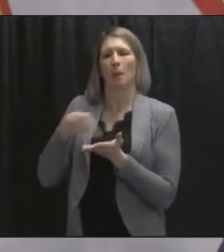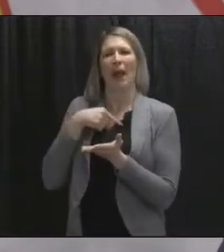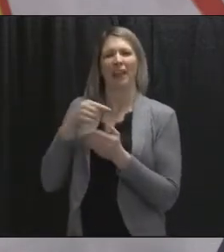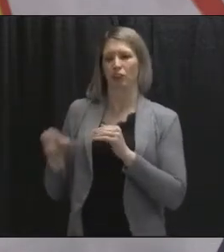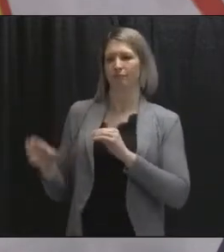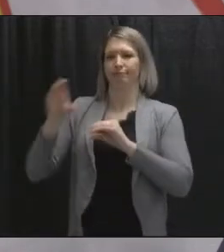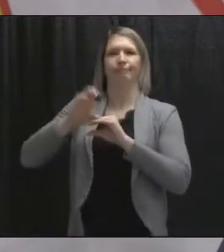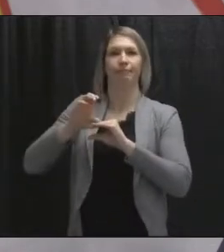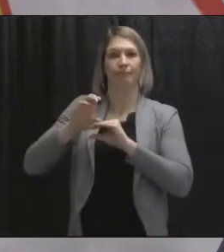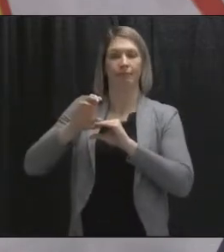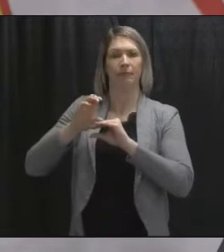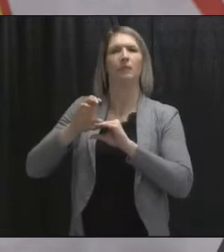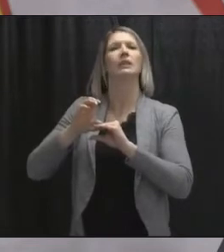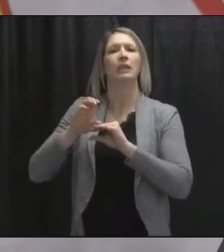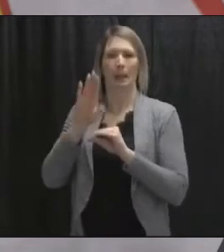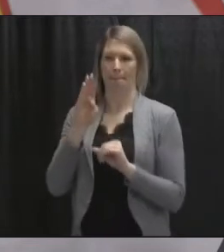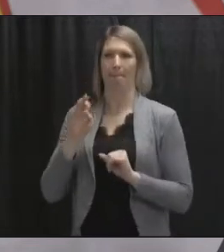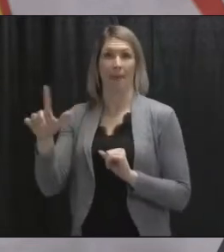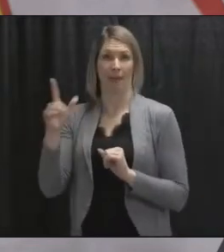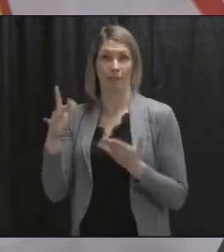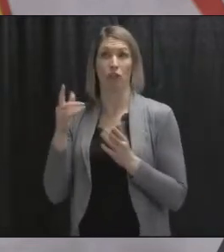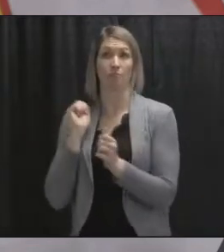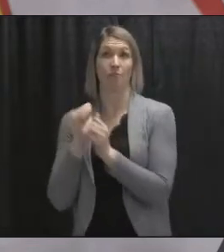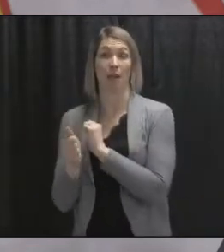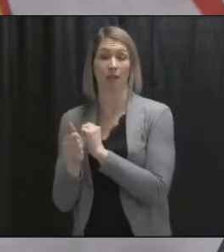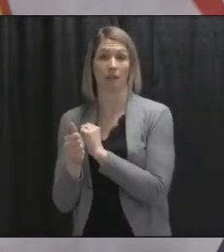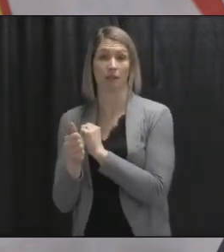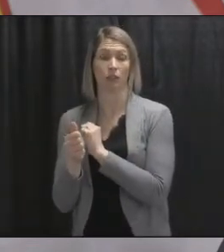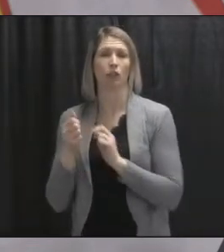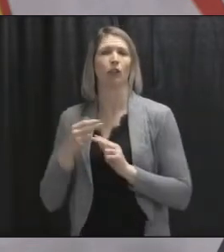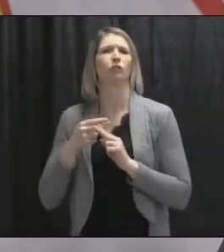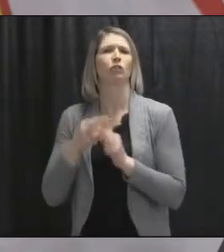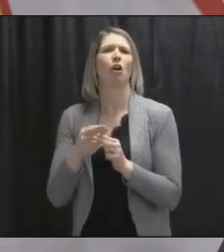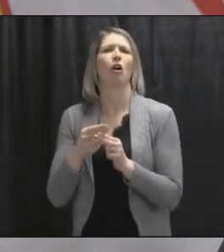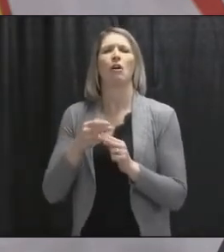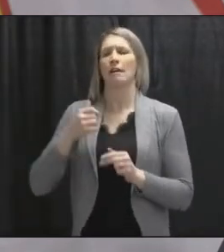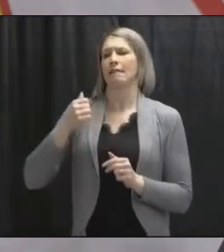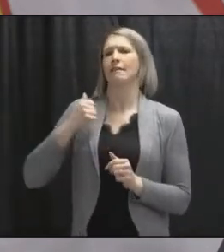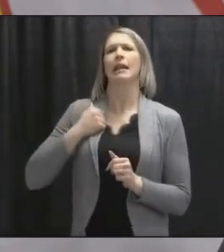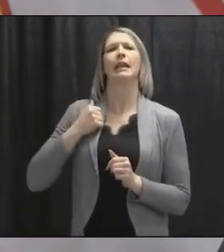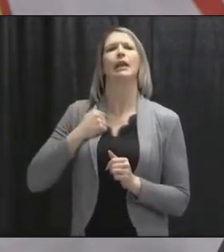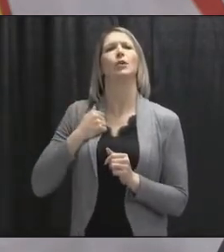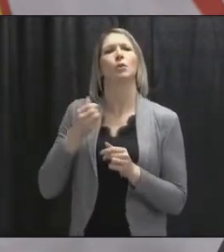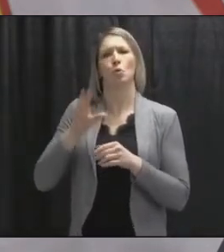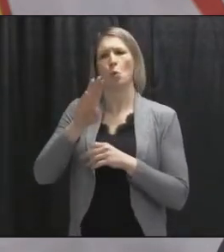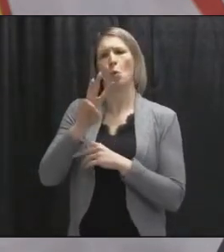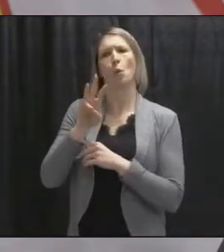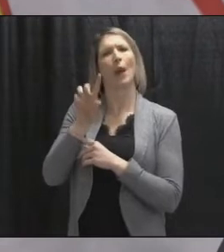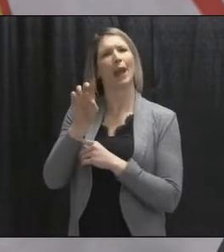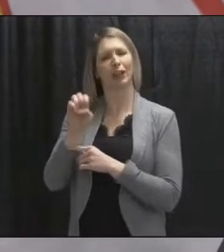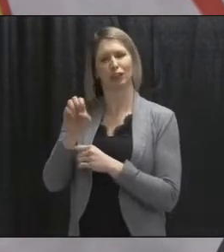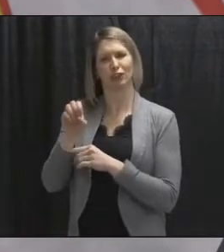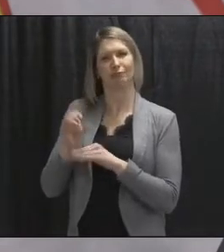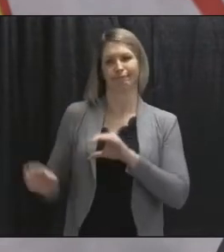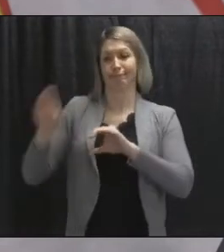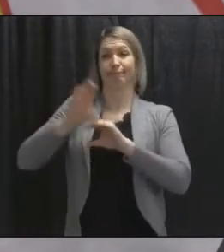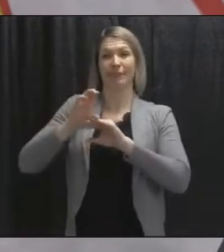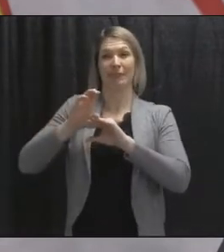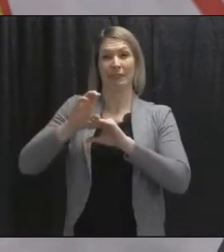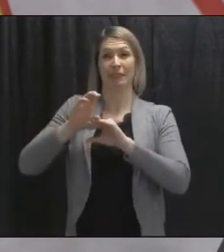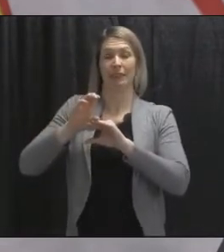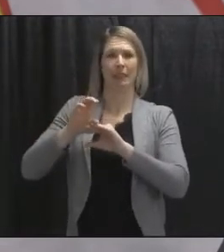multi-billion-dollar program called the Canada Emergency Wage Subsidy, and this is put in place to work with companies to keep them,